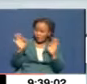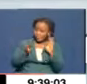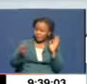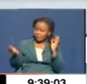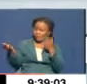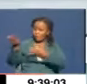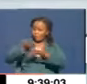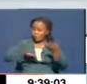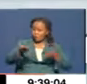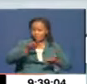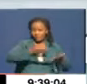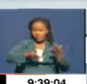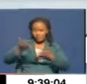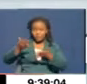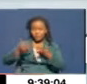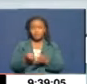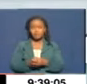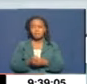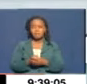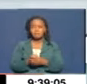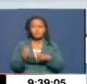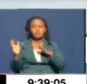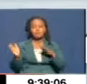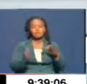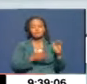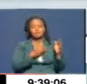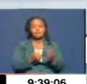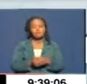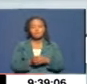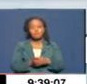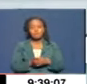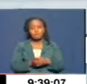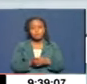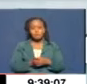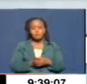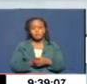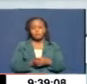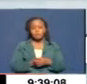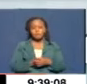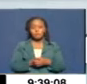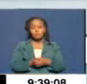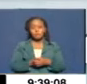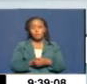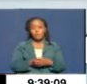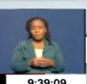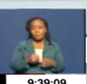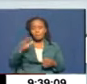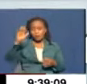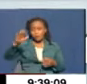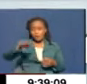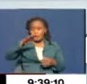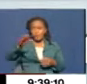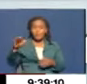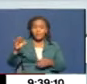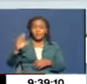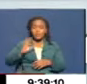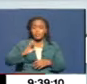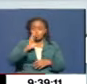Mheshimiwa. Now we move on and focus on what is happening across the counties. The Parliamentary Committee on